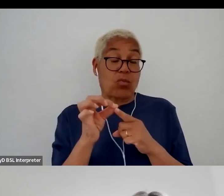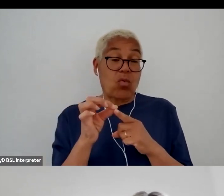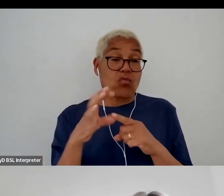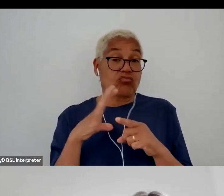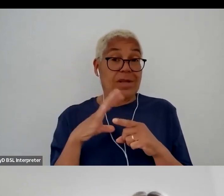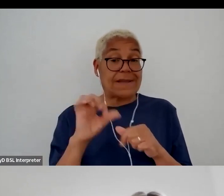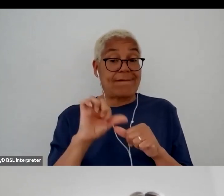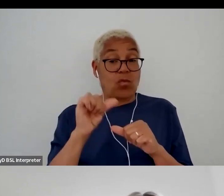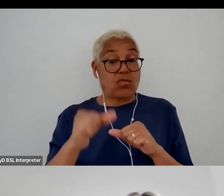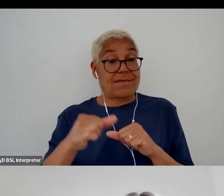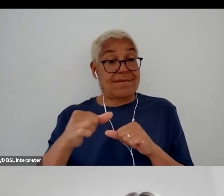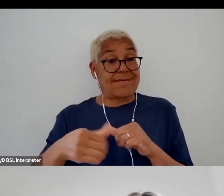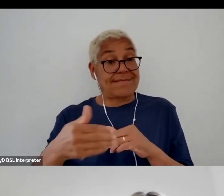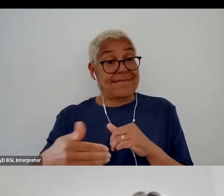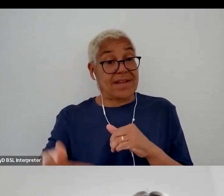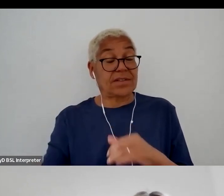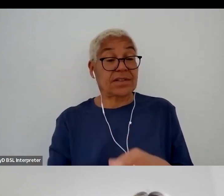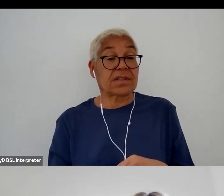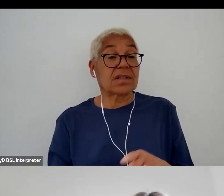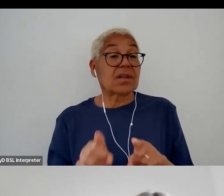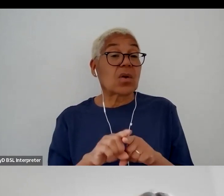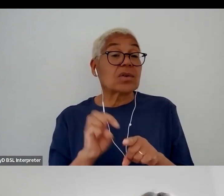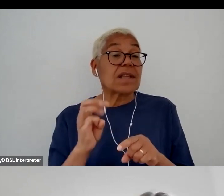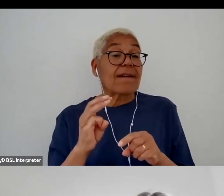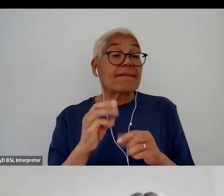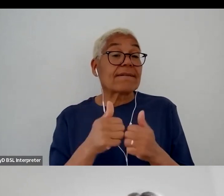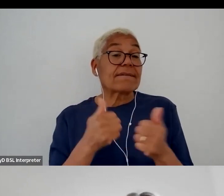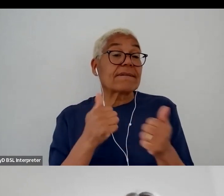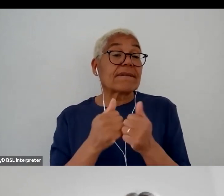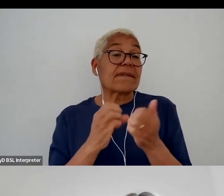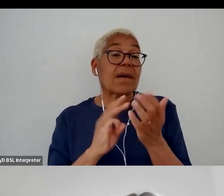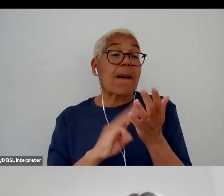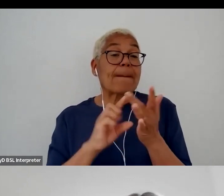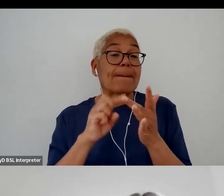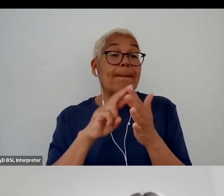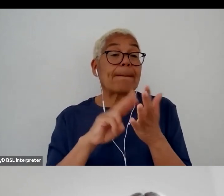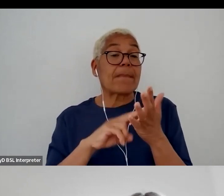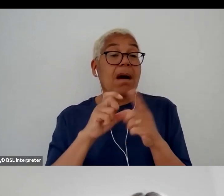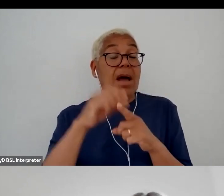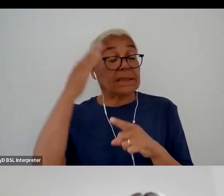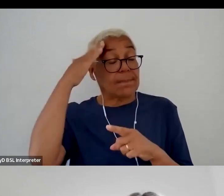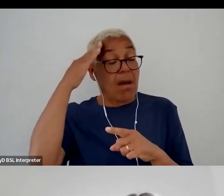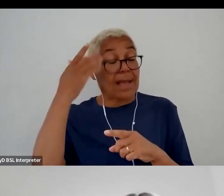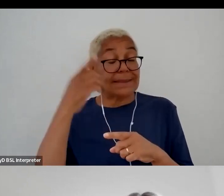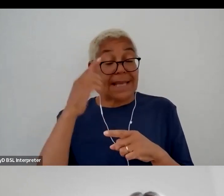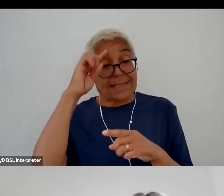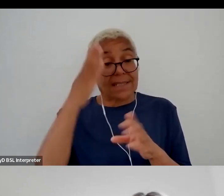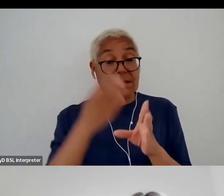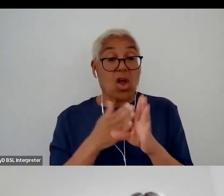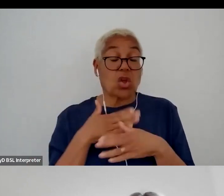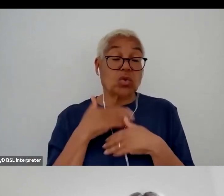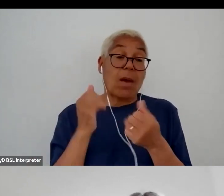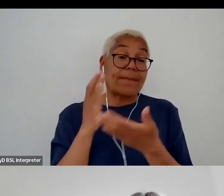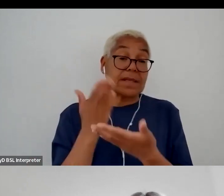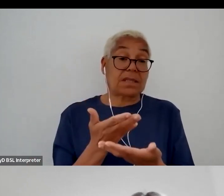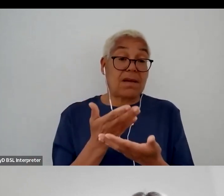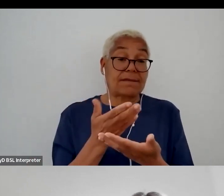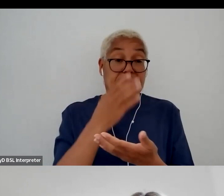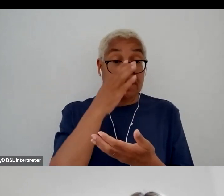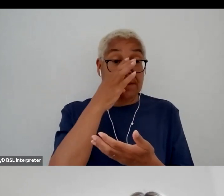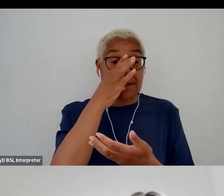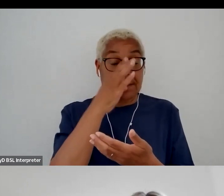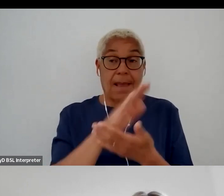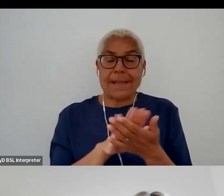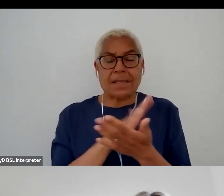definitely, and there's mind, and there's psychological wellbeing services, so people can get lots of information and